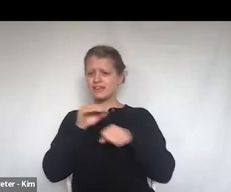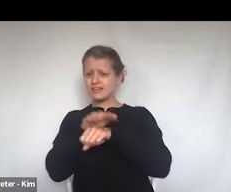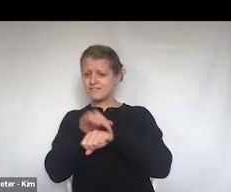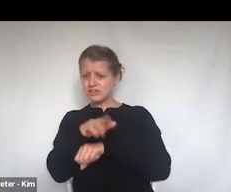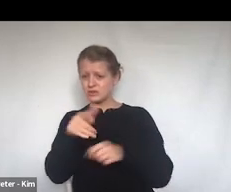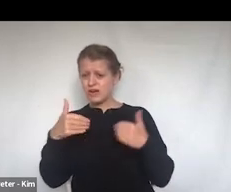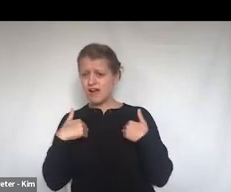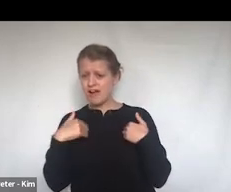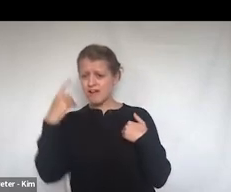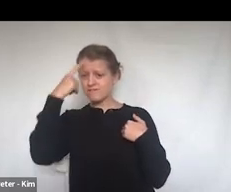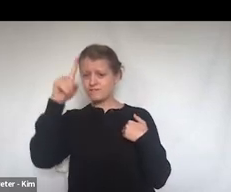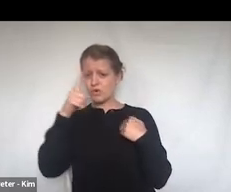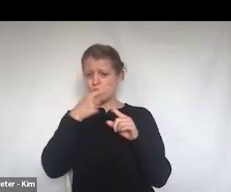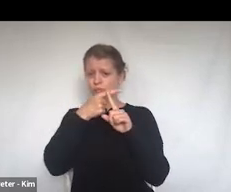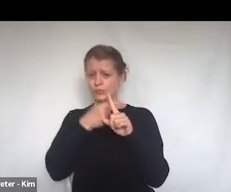keep cool?